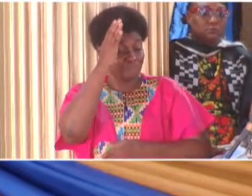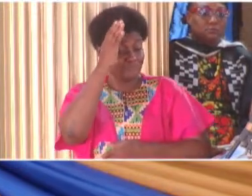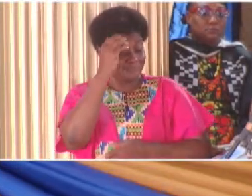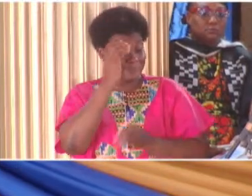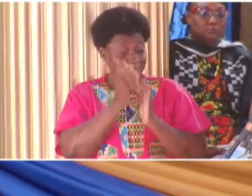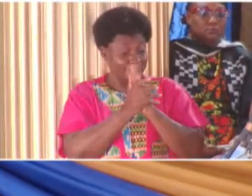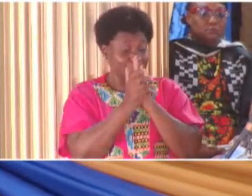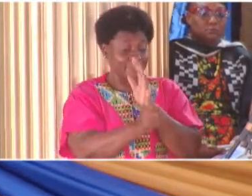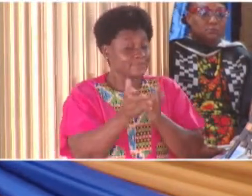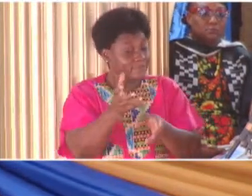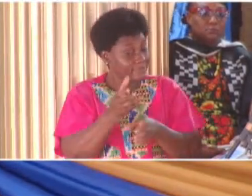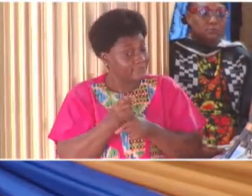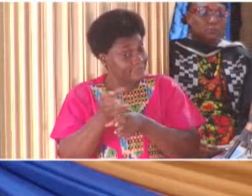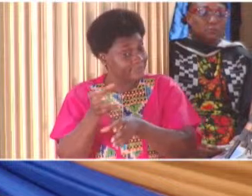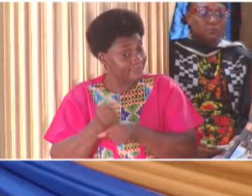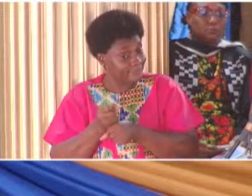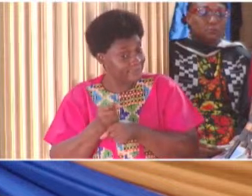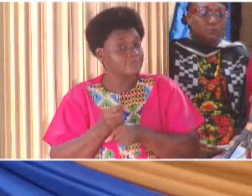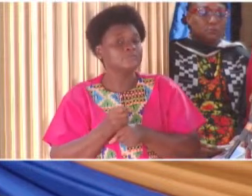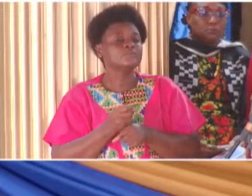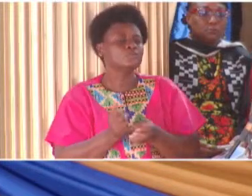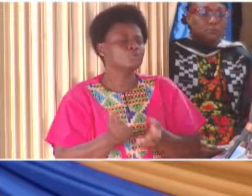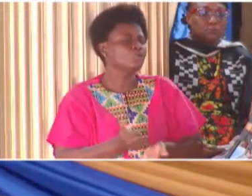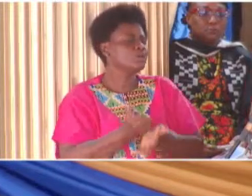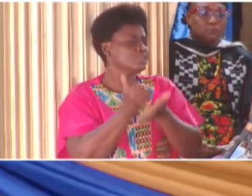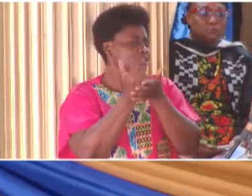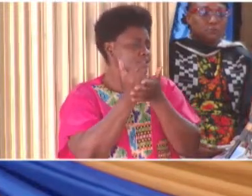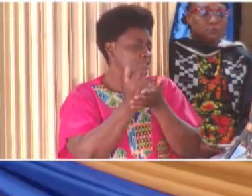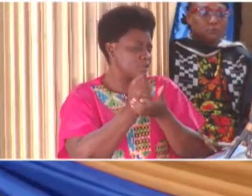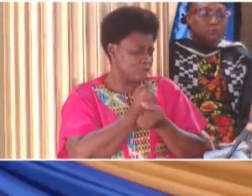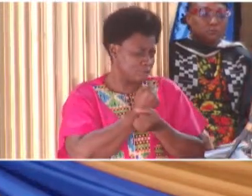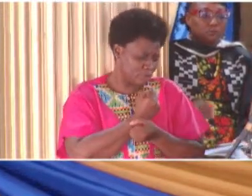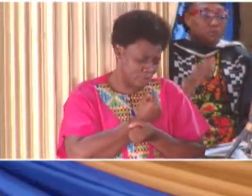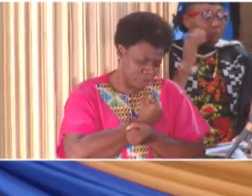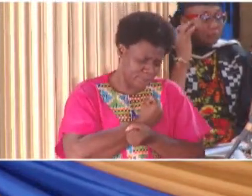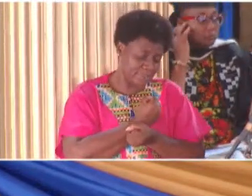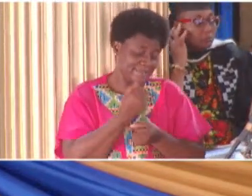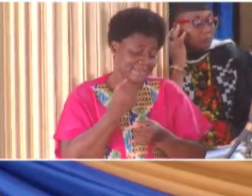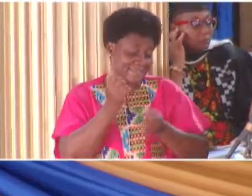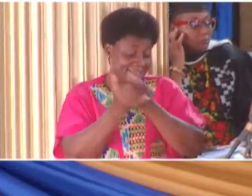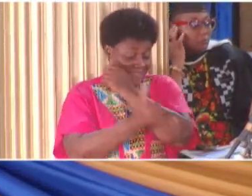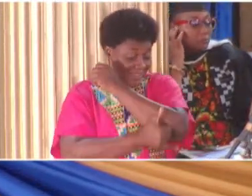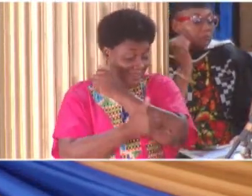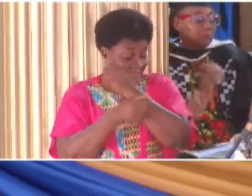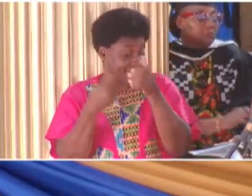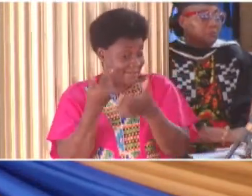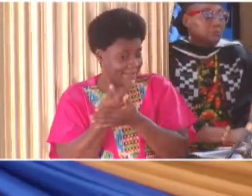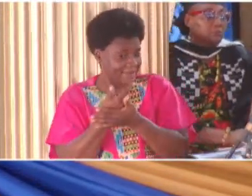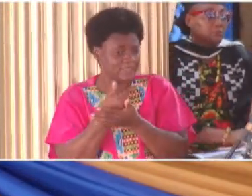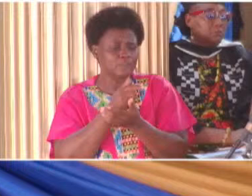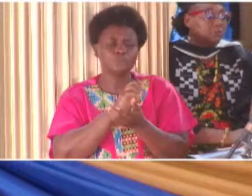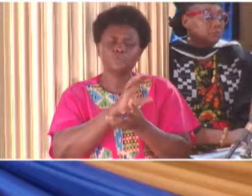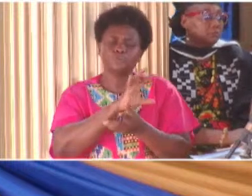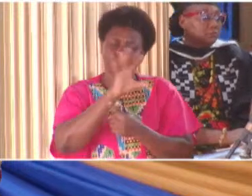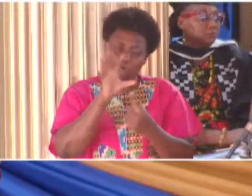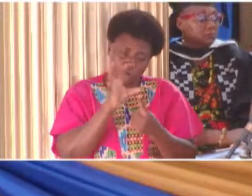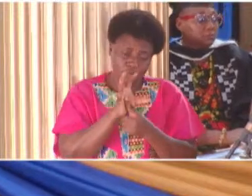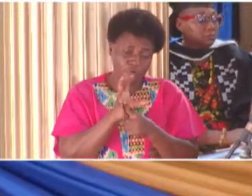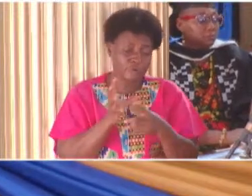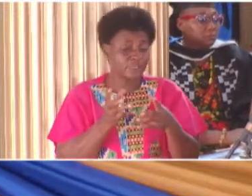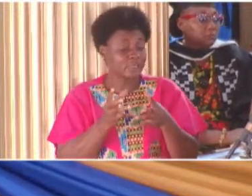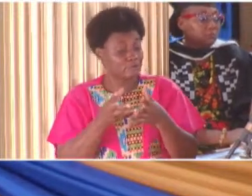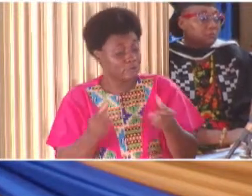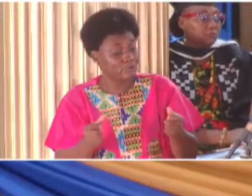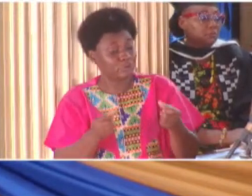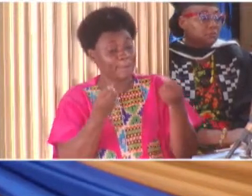acquired, you will assist our dear country Ghana to confront and resolve the